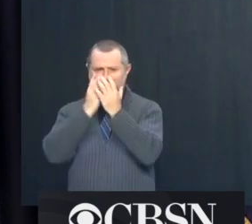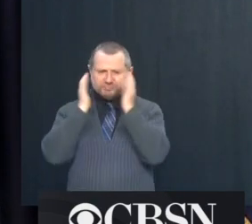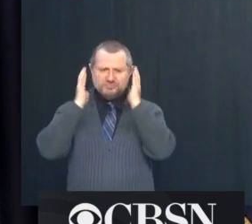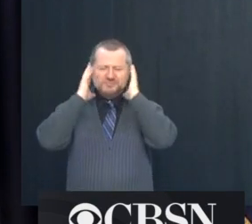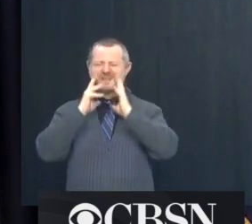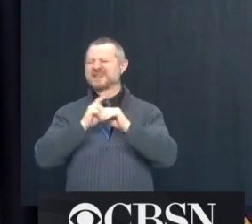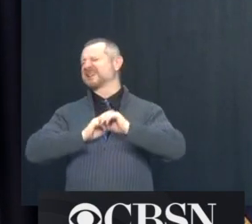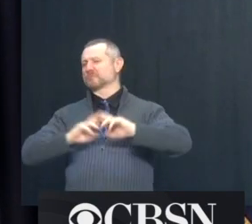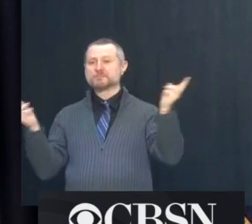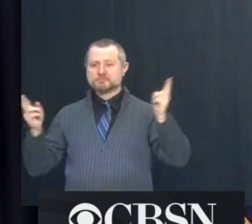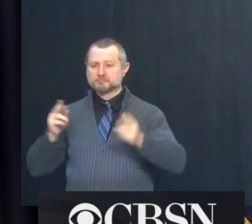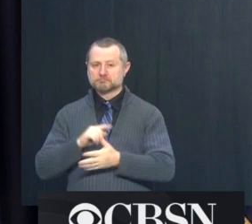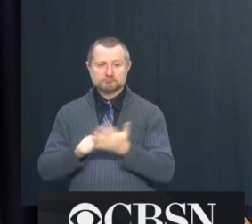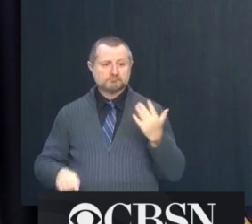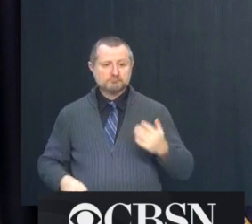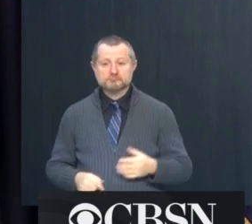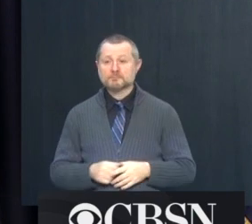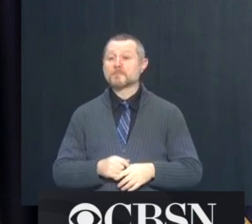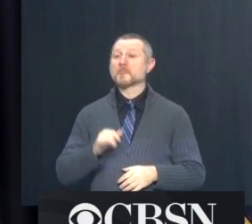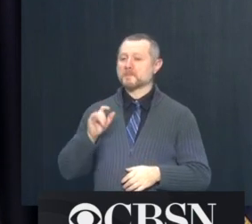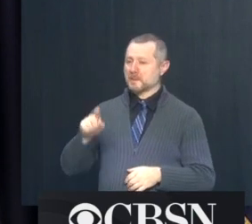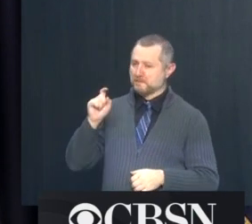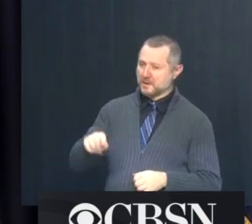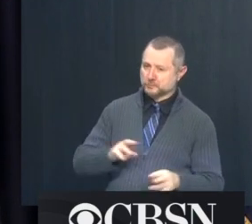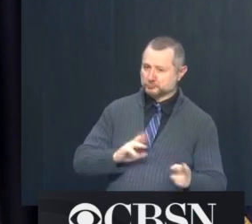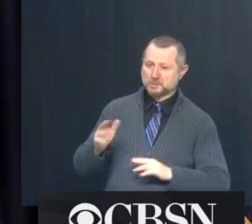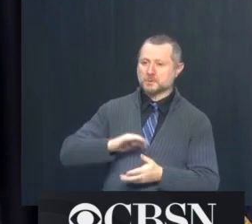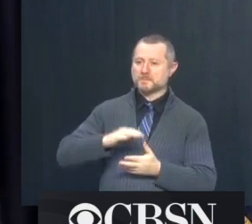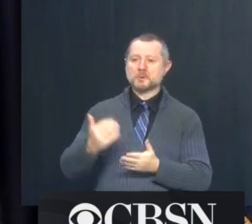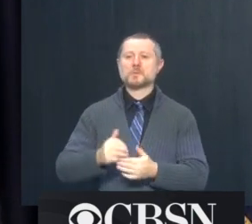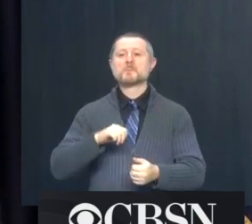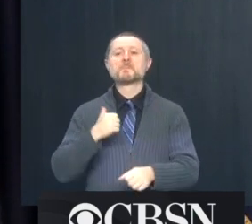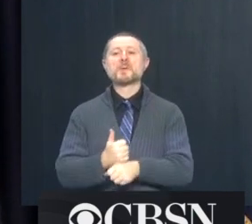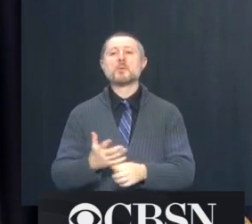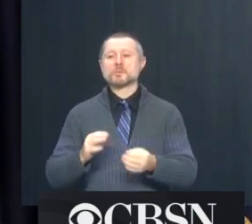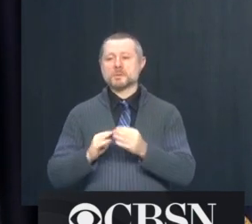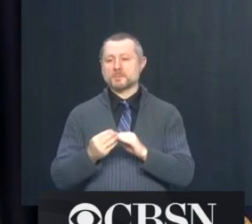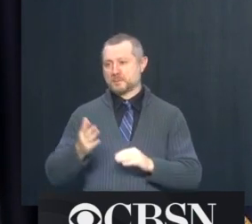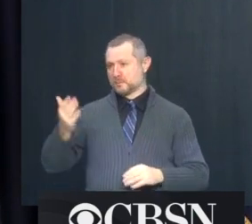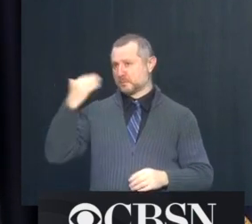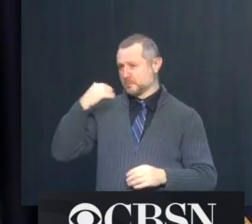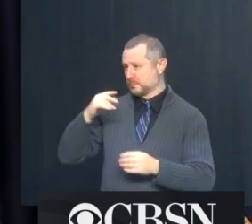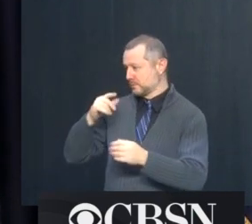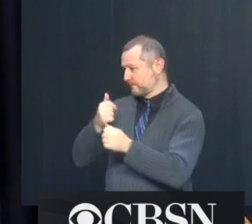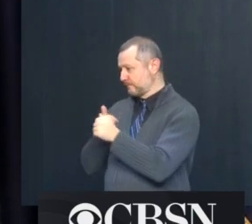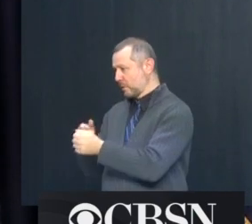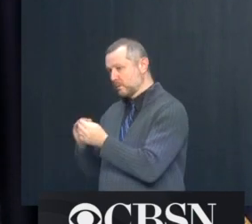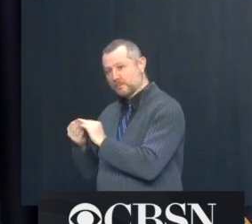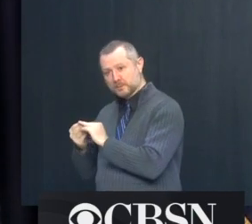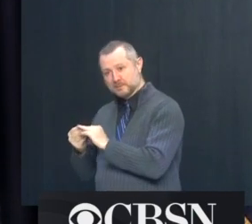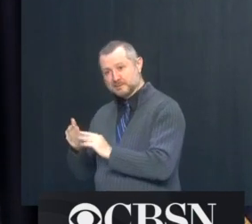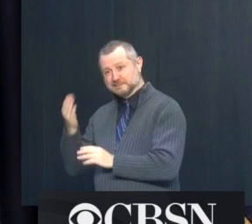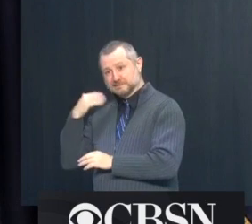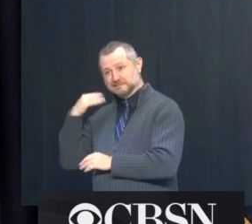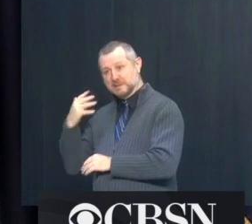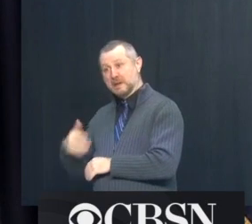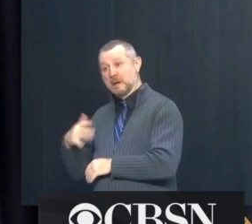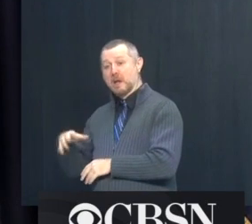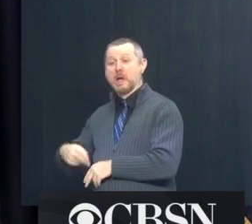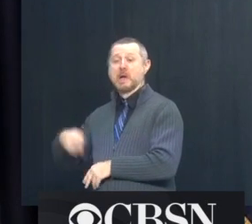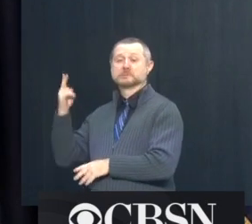rate of the height of the pandemic. Okay? So take your high caseload